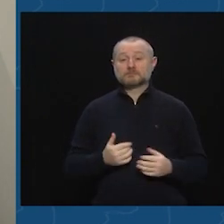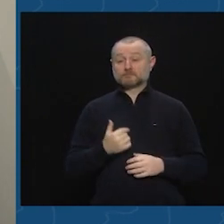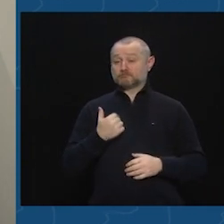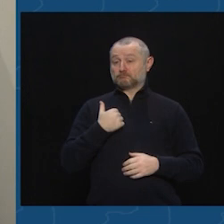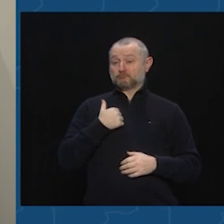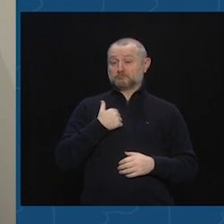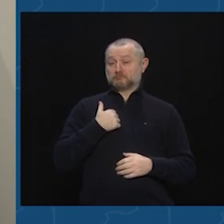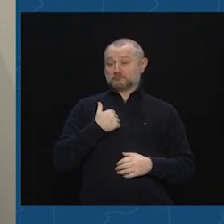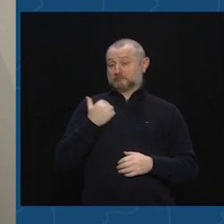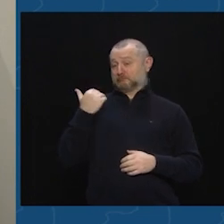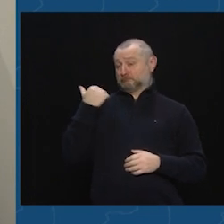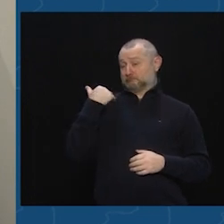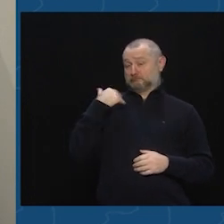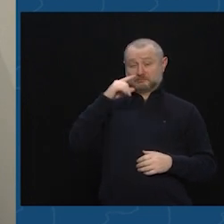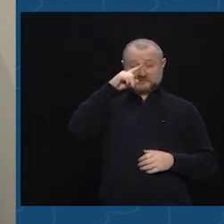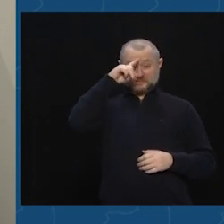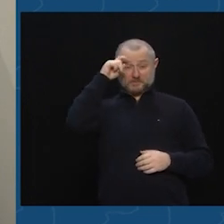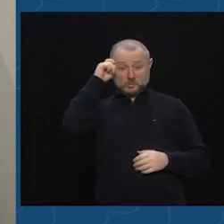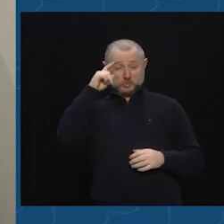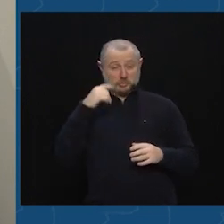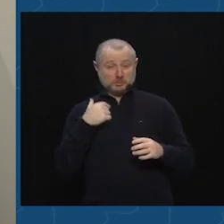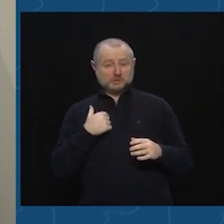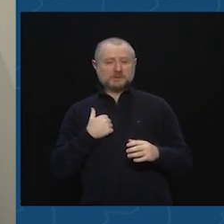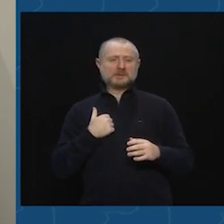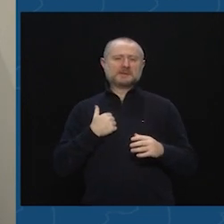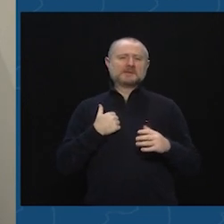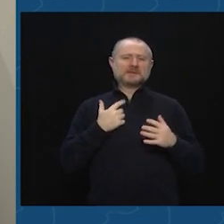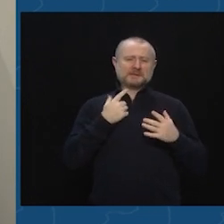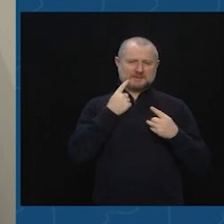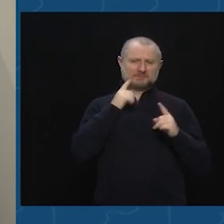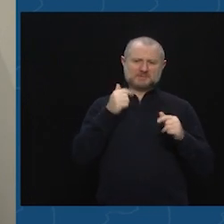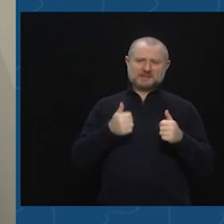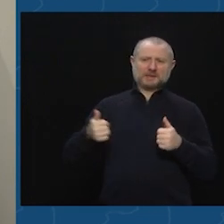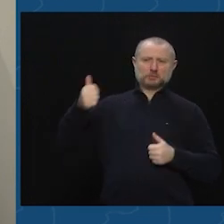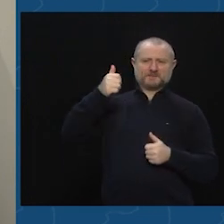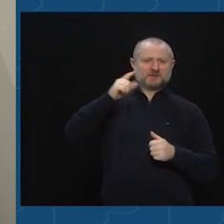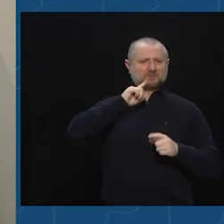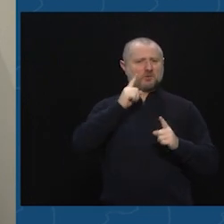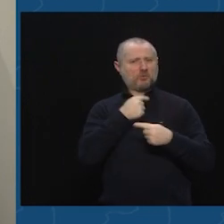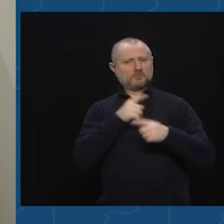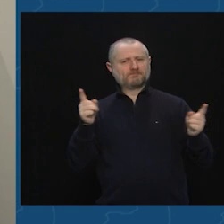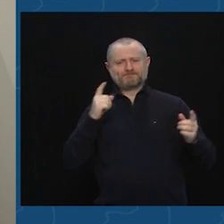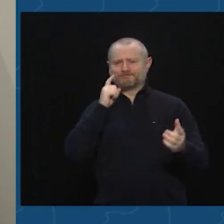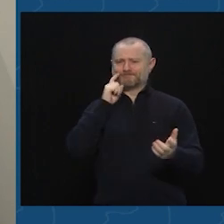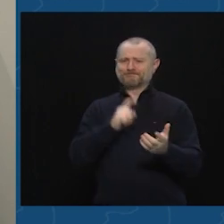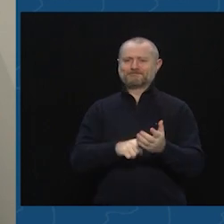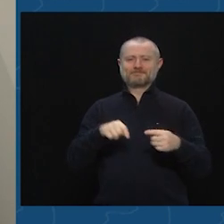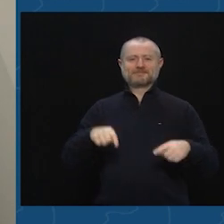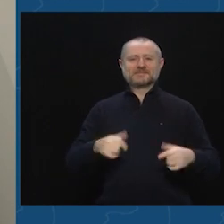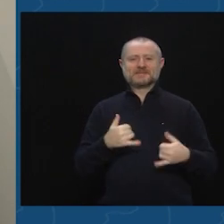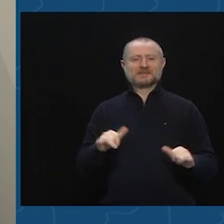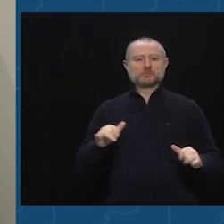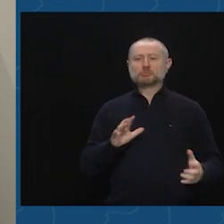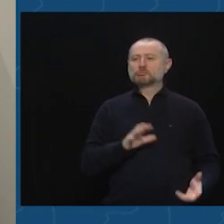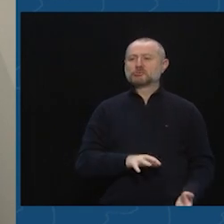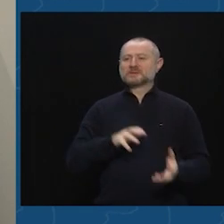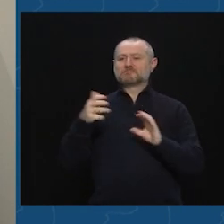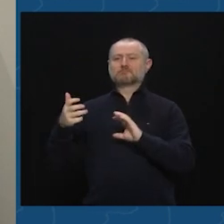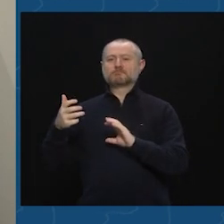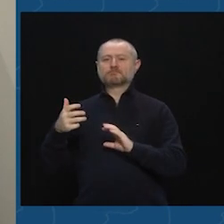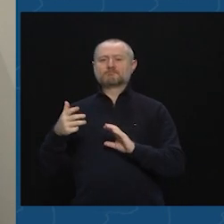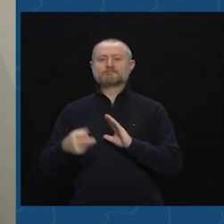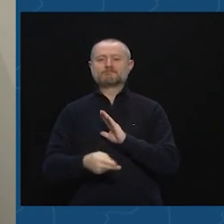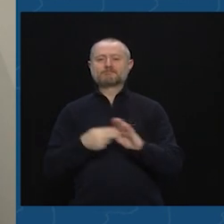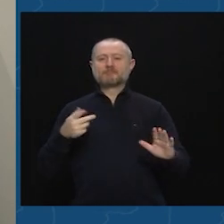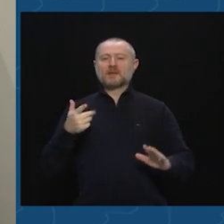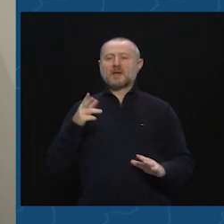to ensure that we are acknowledging the fact that we are still in a crisis. The executive order declares a gun violence state of emergency. That allows